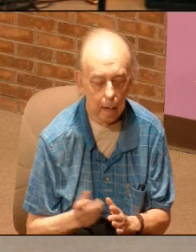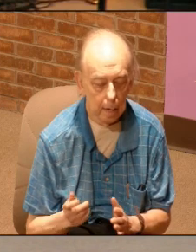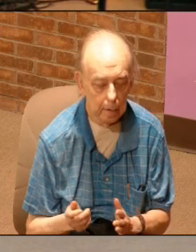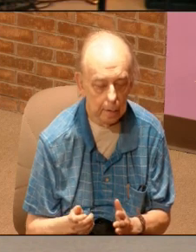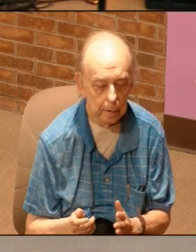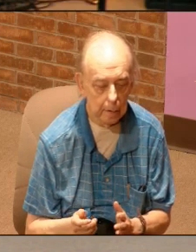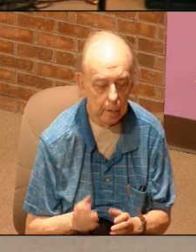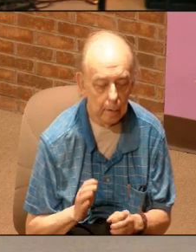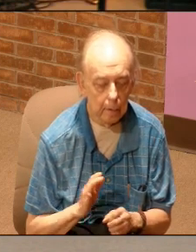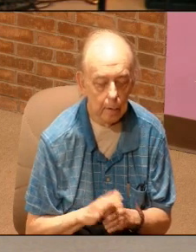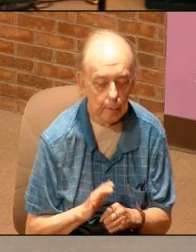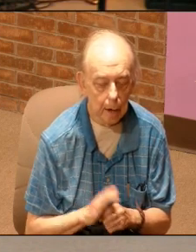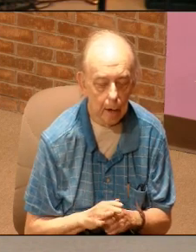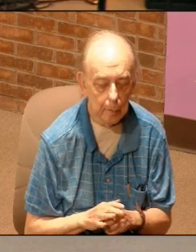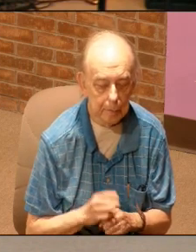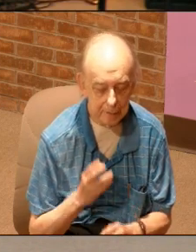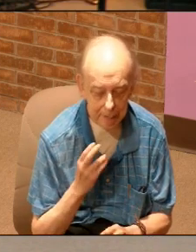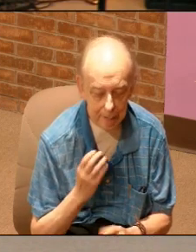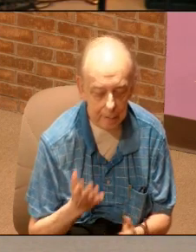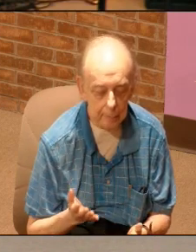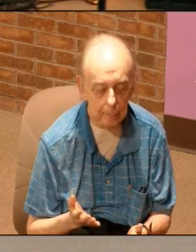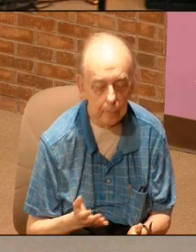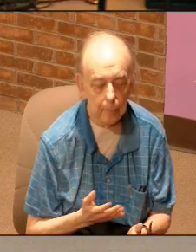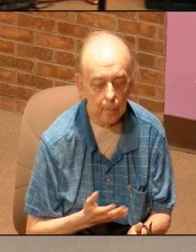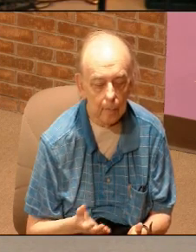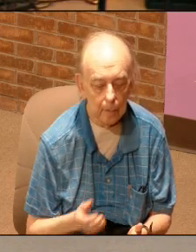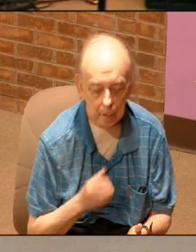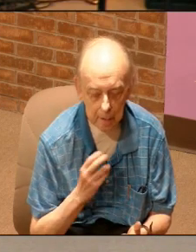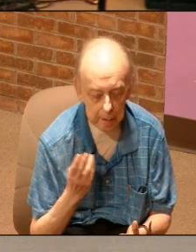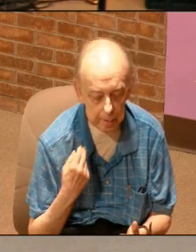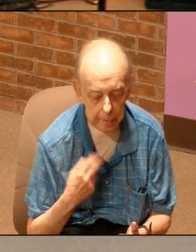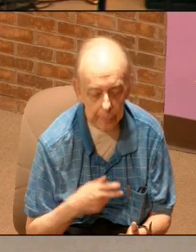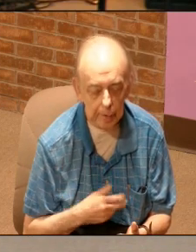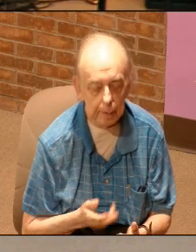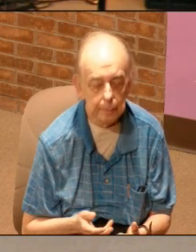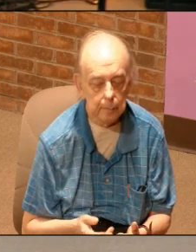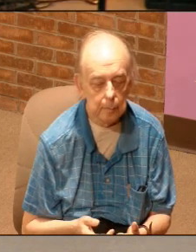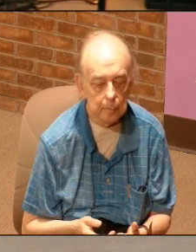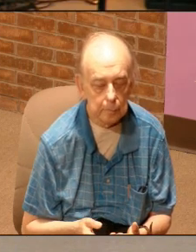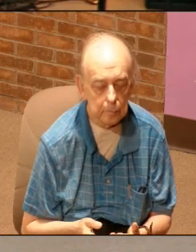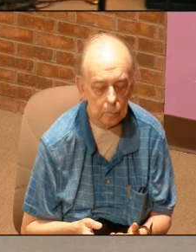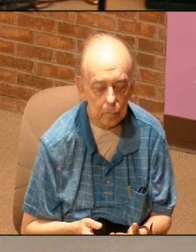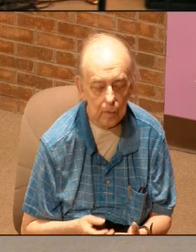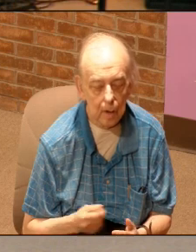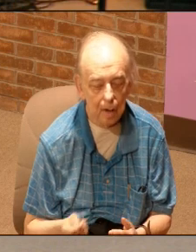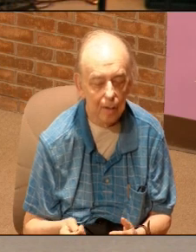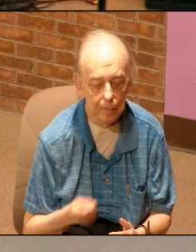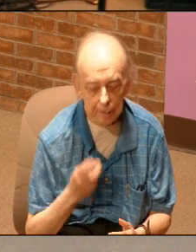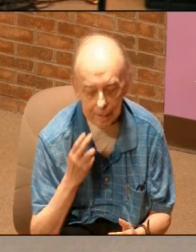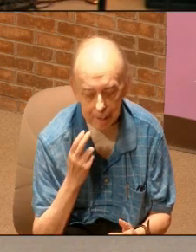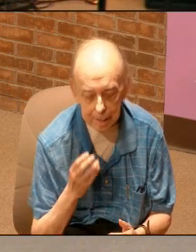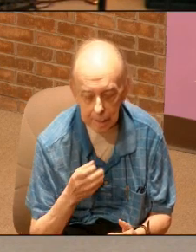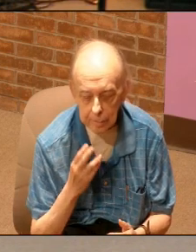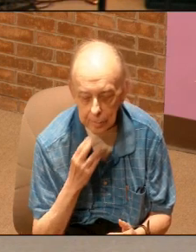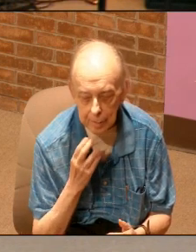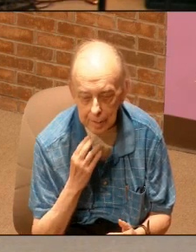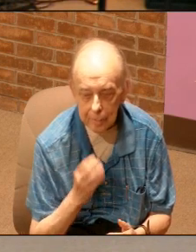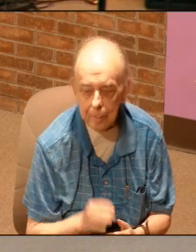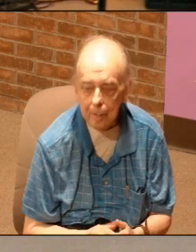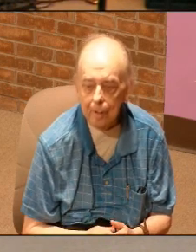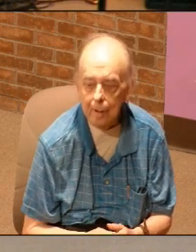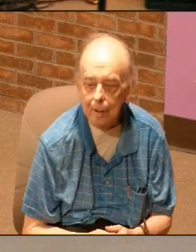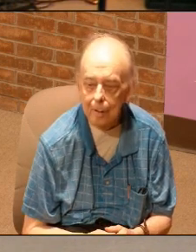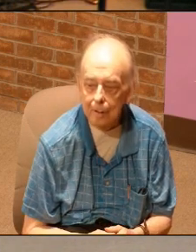Reese Cups, and eating other things that are healthy for me, like ding dongs and